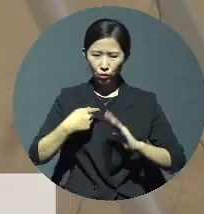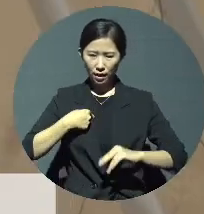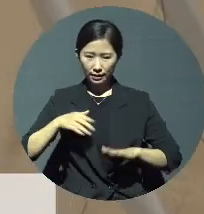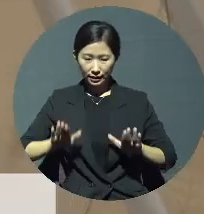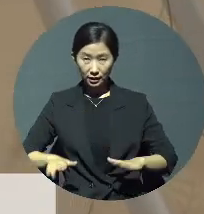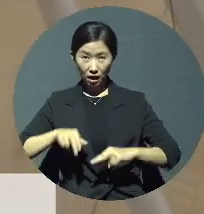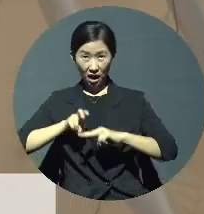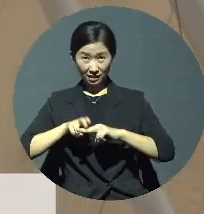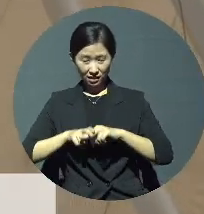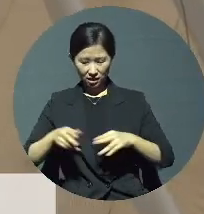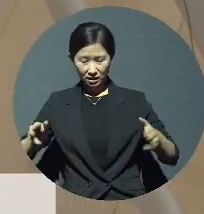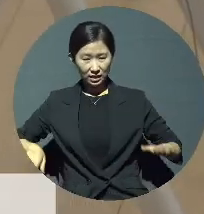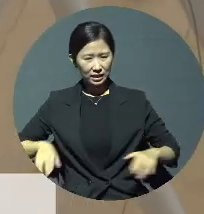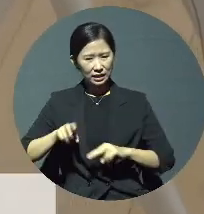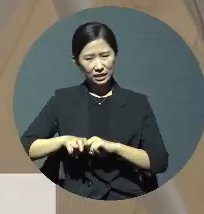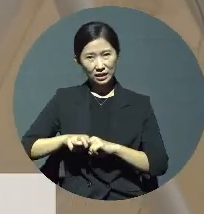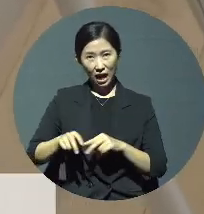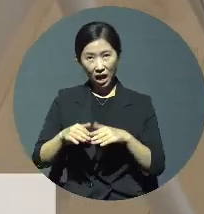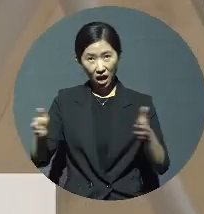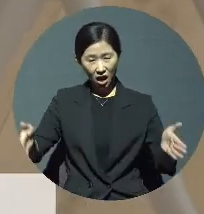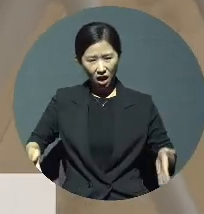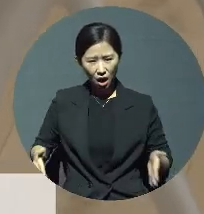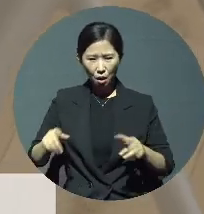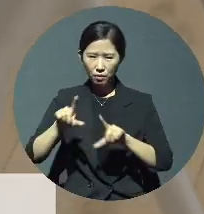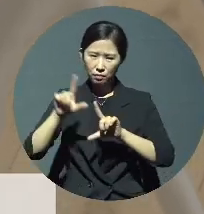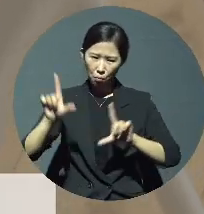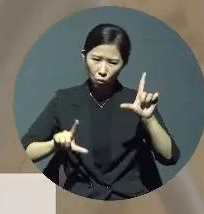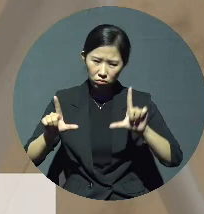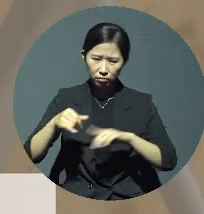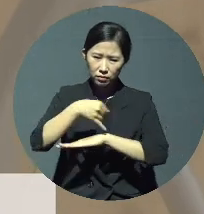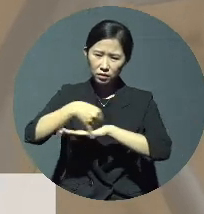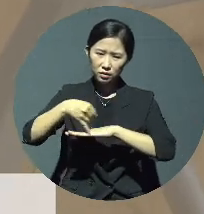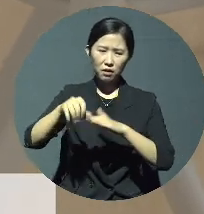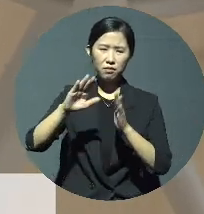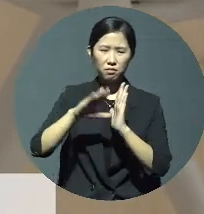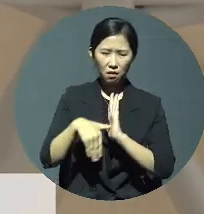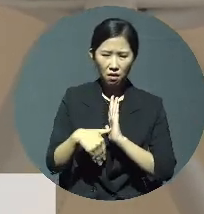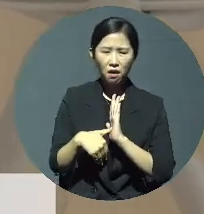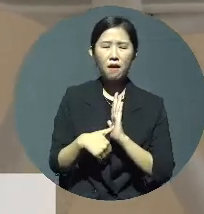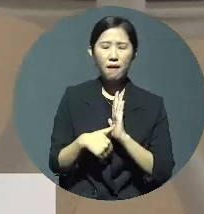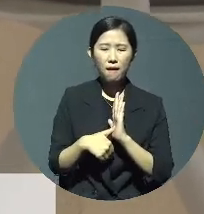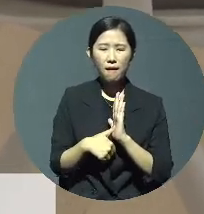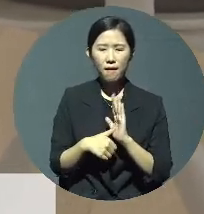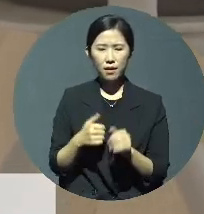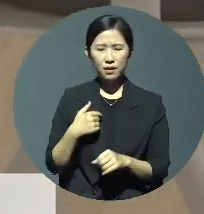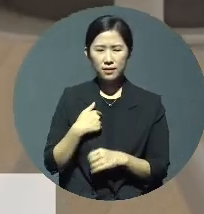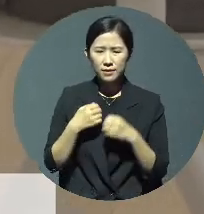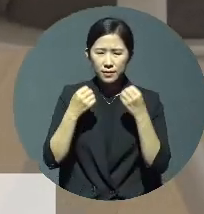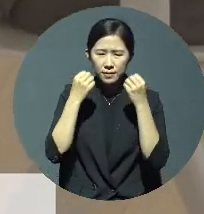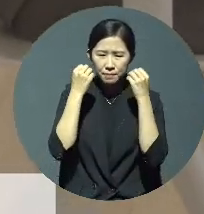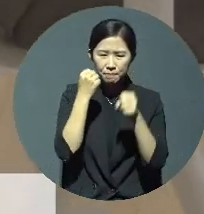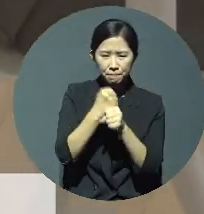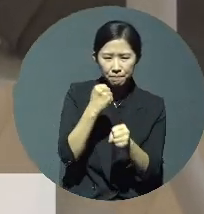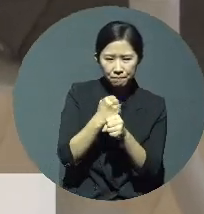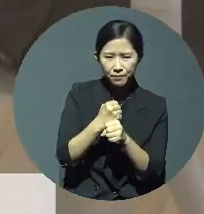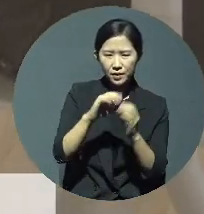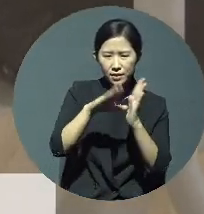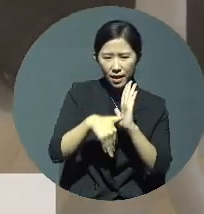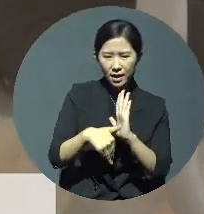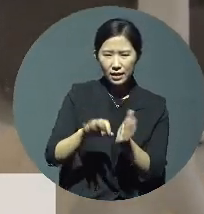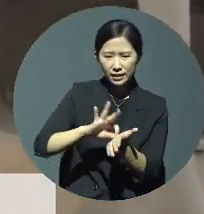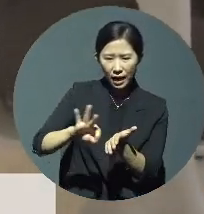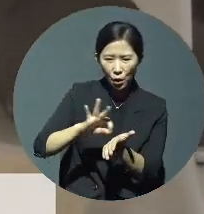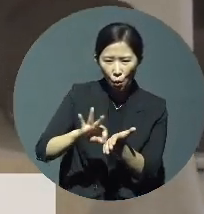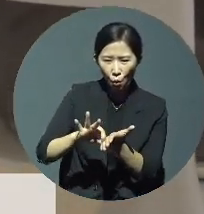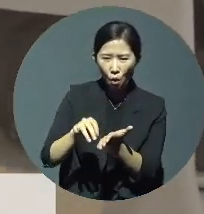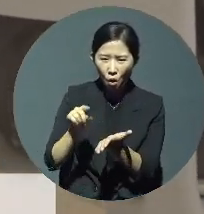sitting in, we would look at recycled aluminium because of the energy used to produce it has already been